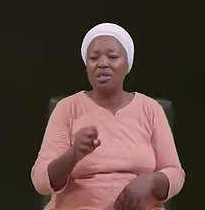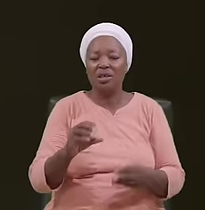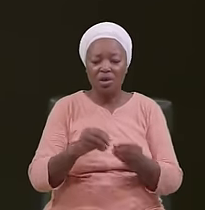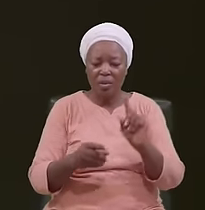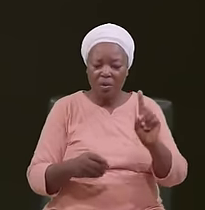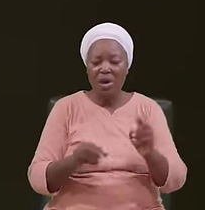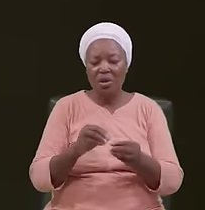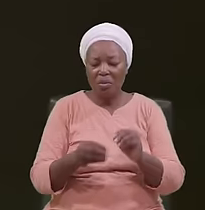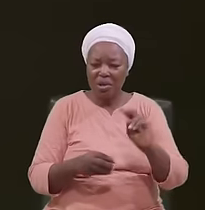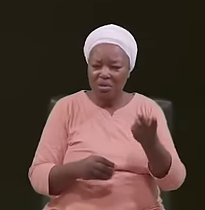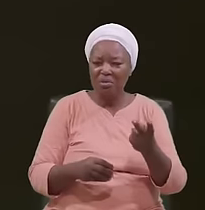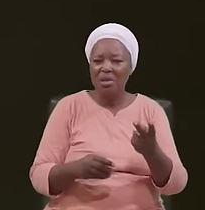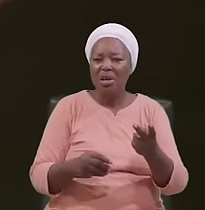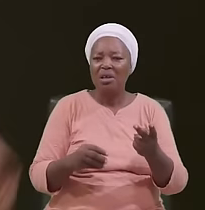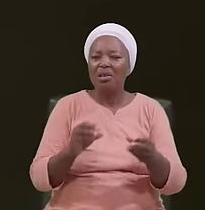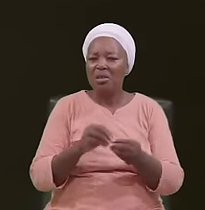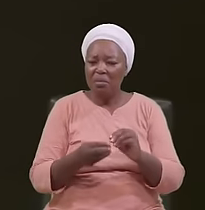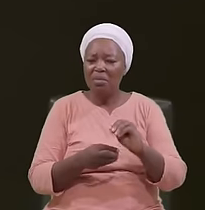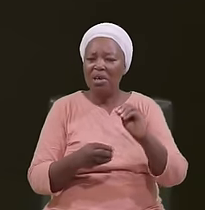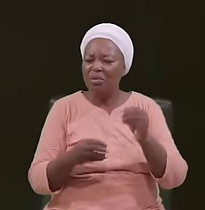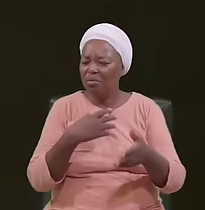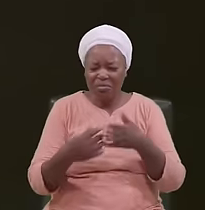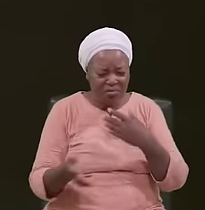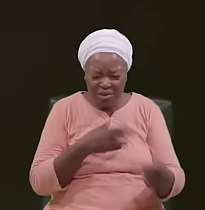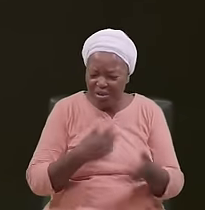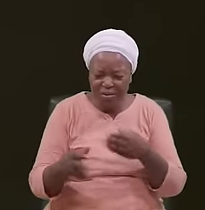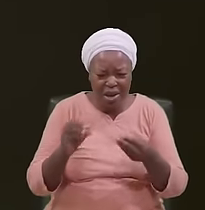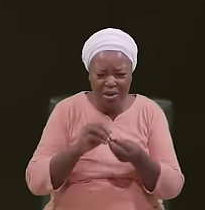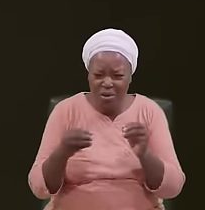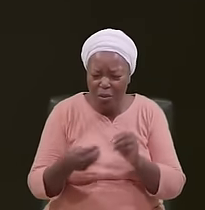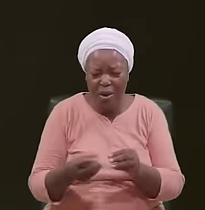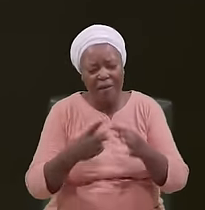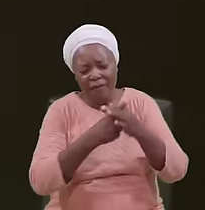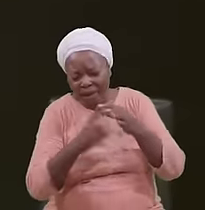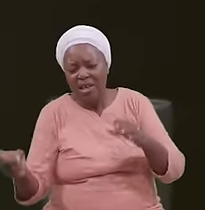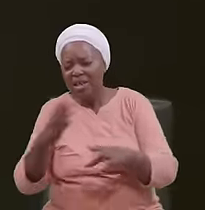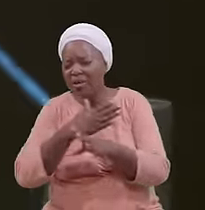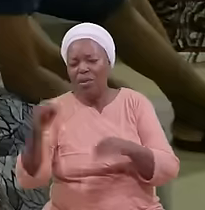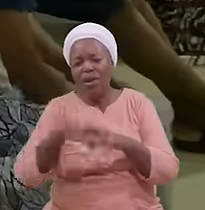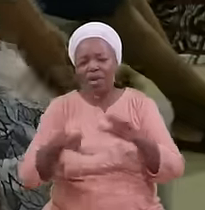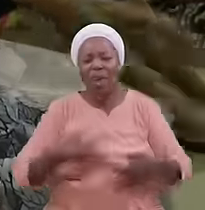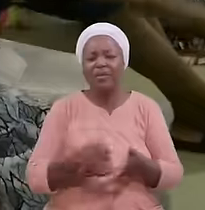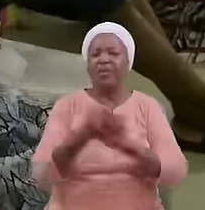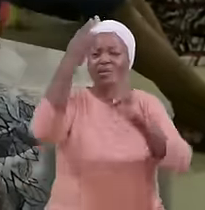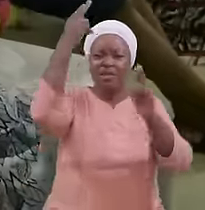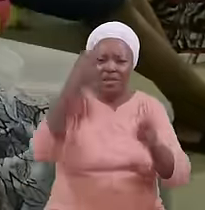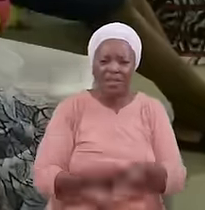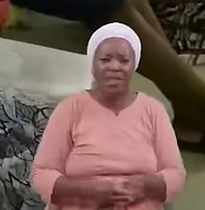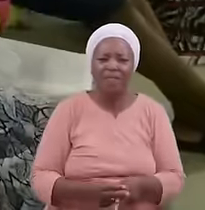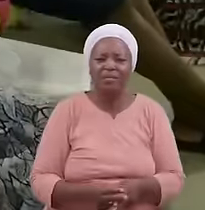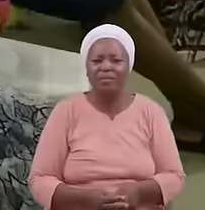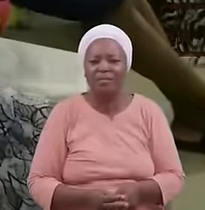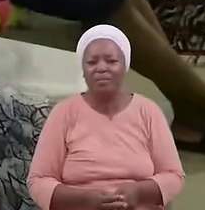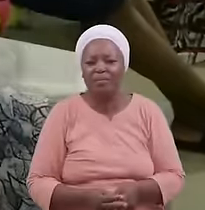two. Diabetes number three. Diabetes whatever number. Vanish away in your life in Jesus' name.